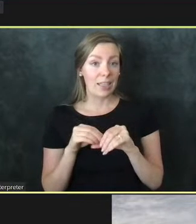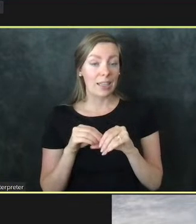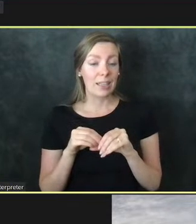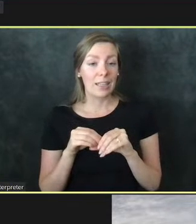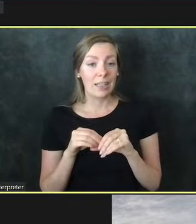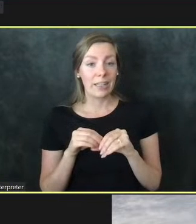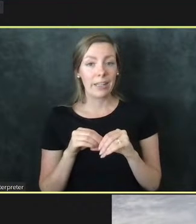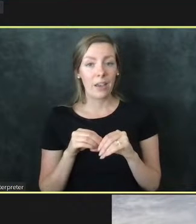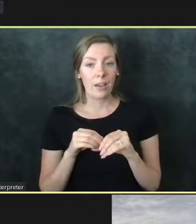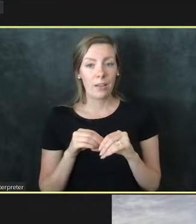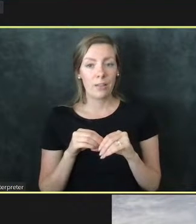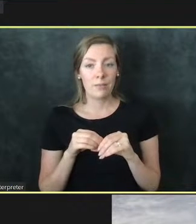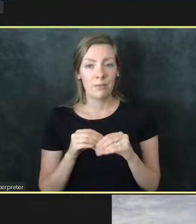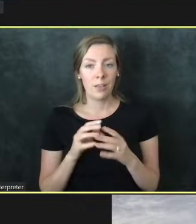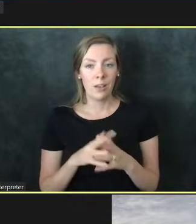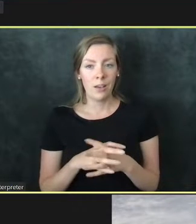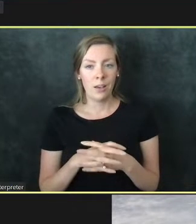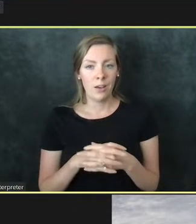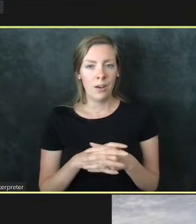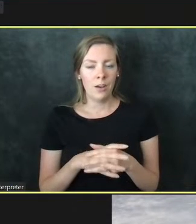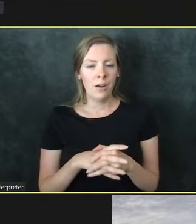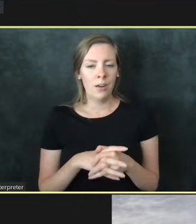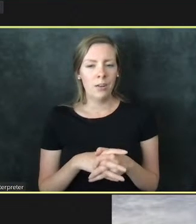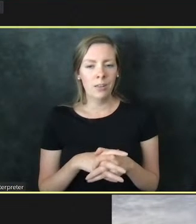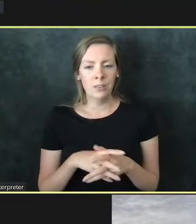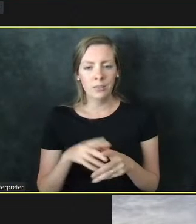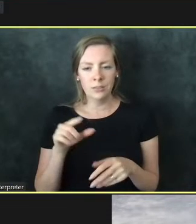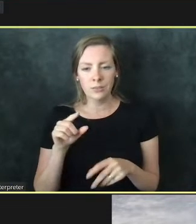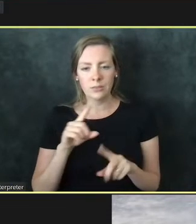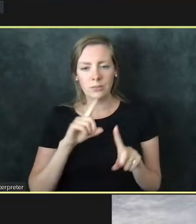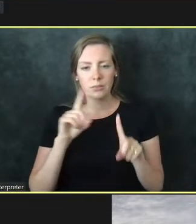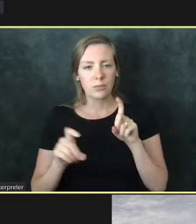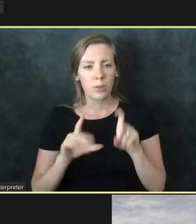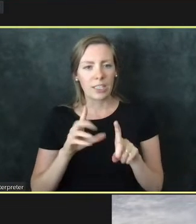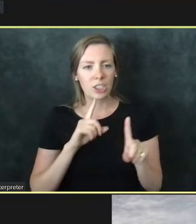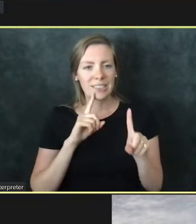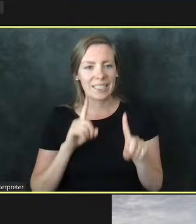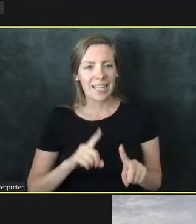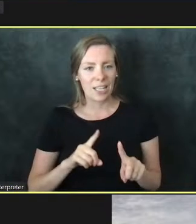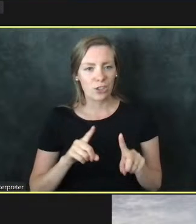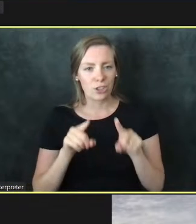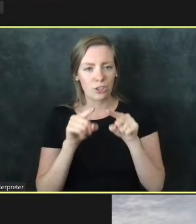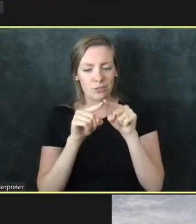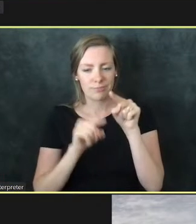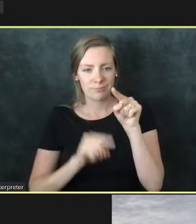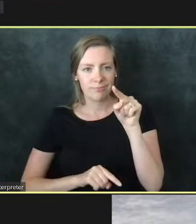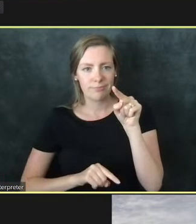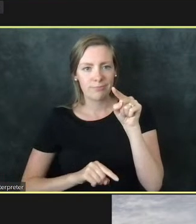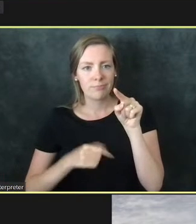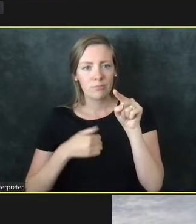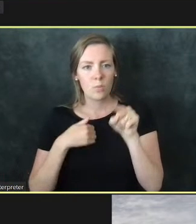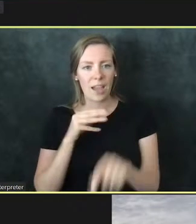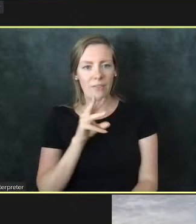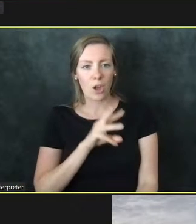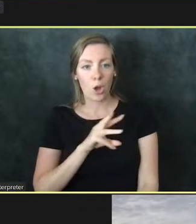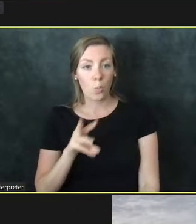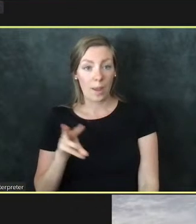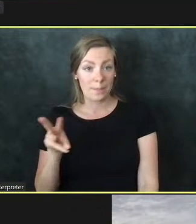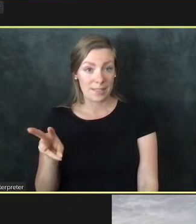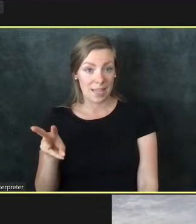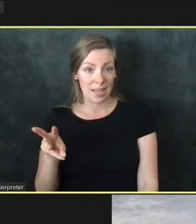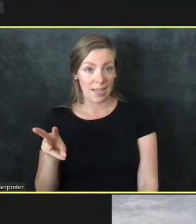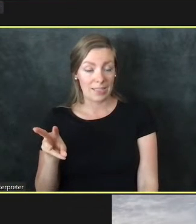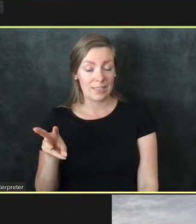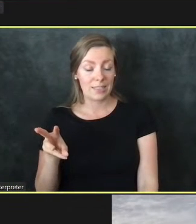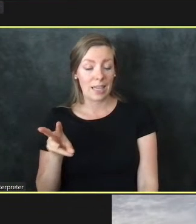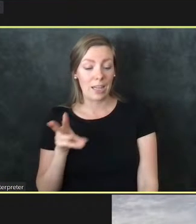veces entra despacio. answers So él puso answer ahí here. ciertas There is a website that the division of los water sitios